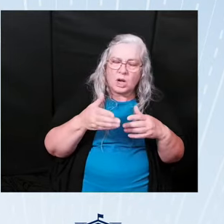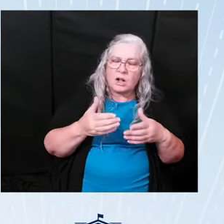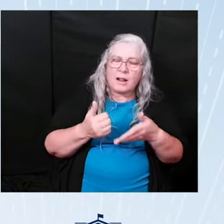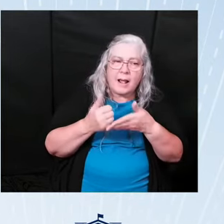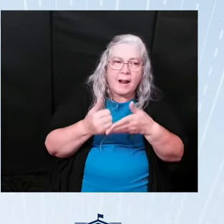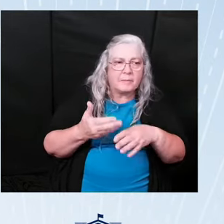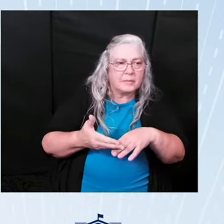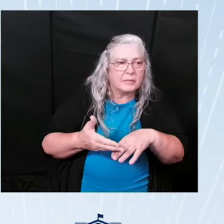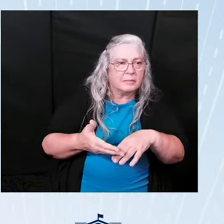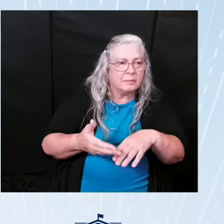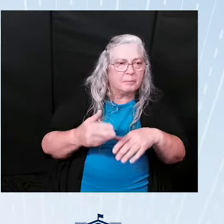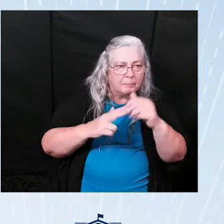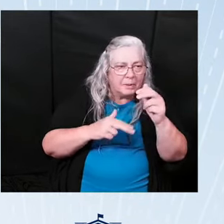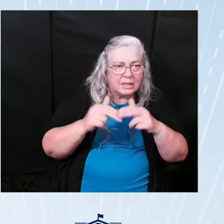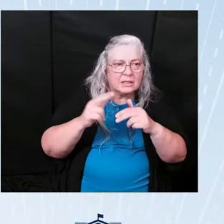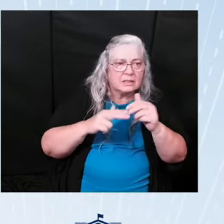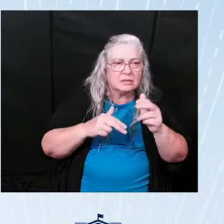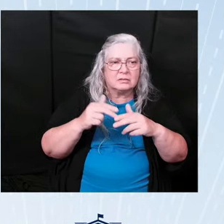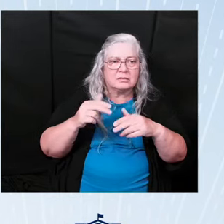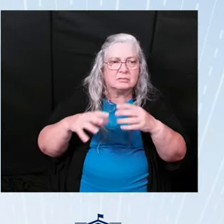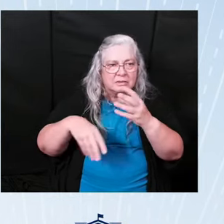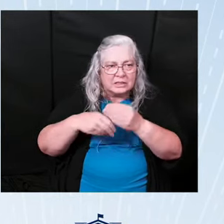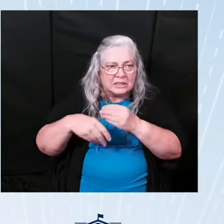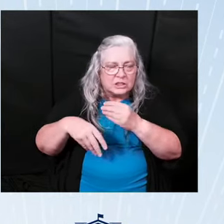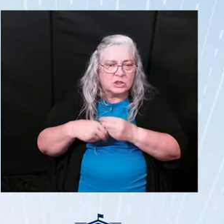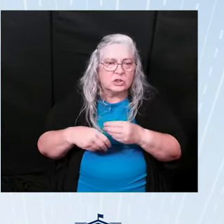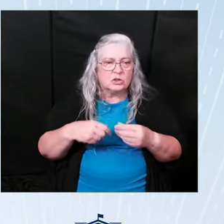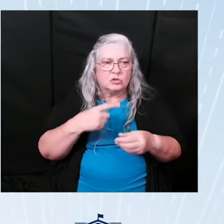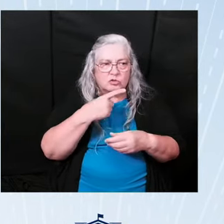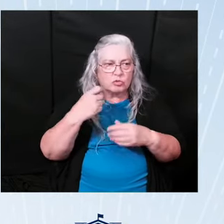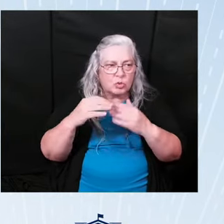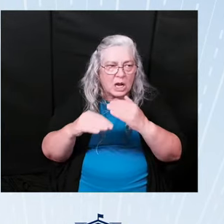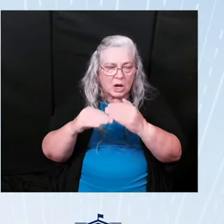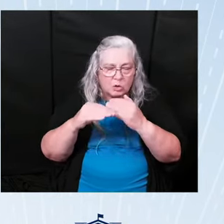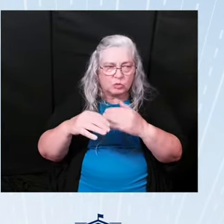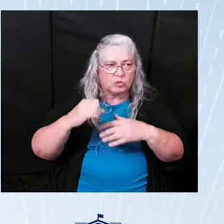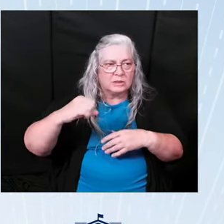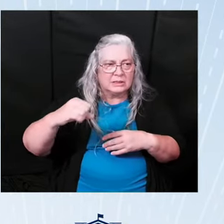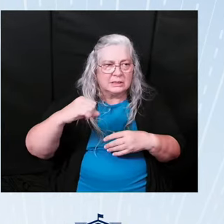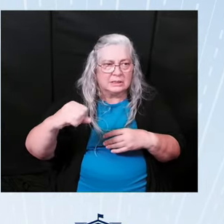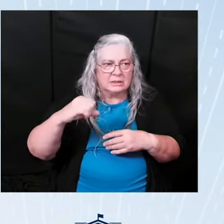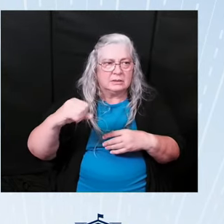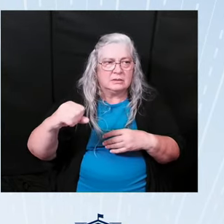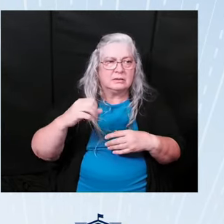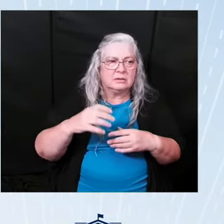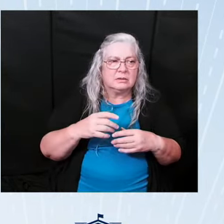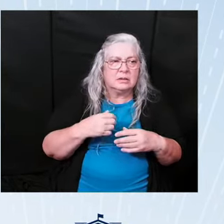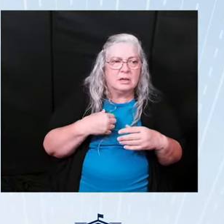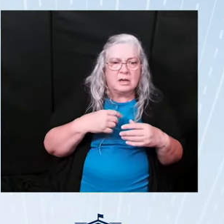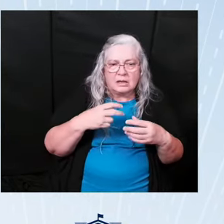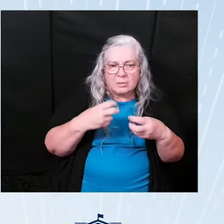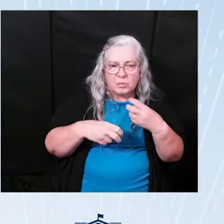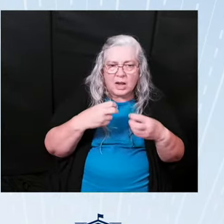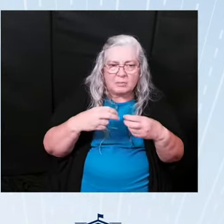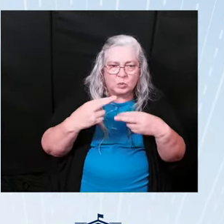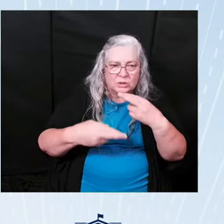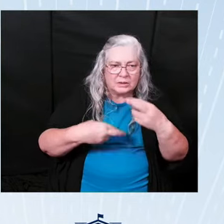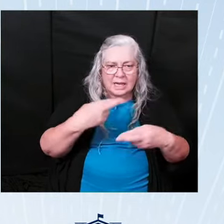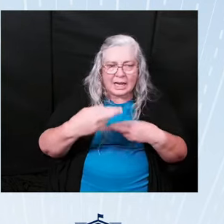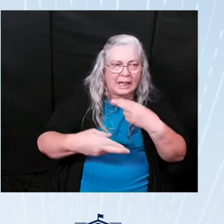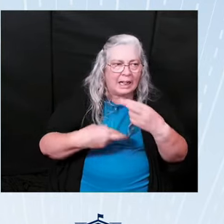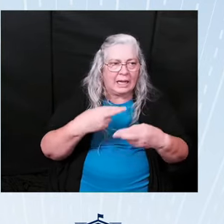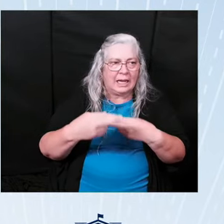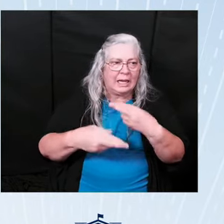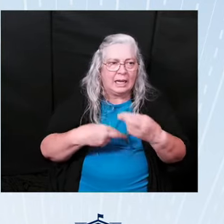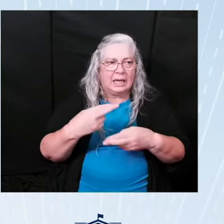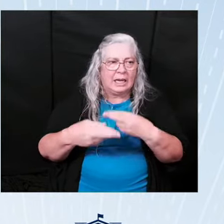haven't noticed, we got a water problem in the West. We're in the midst of a 23-year drought, and we got to get to making that, make sure